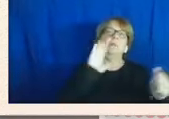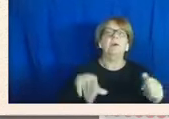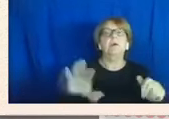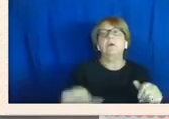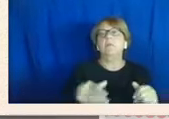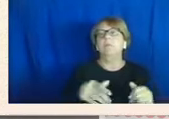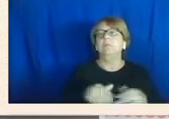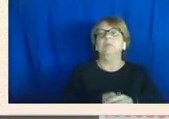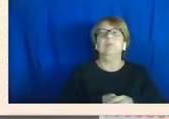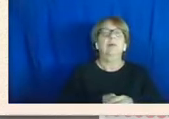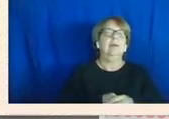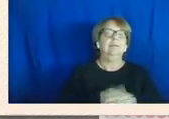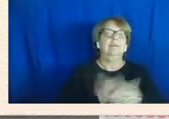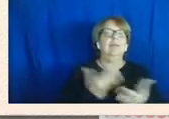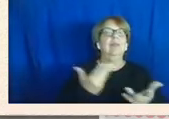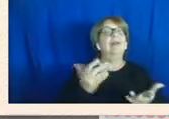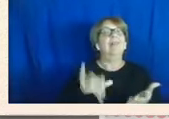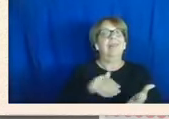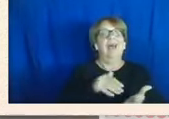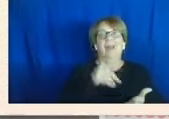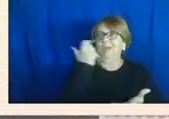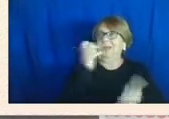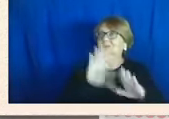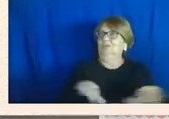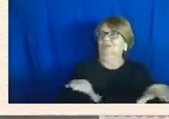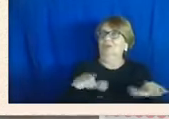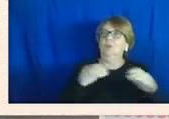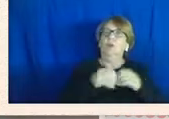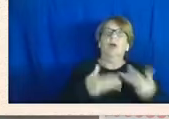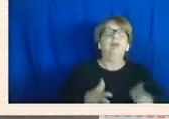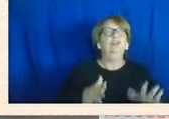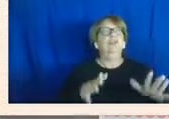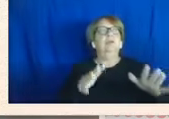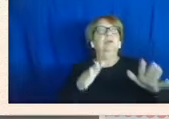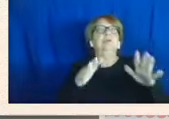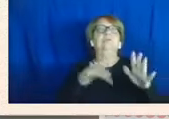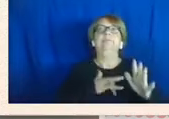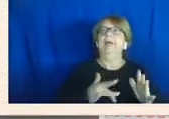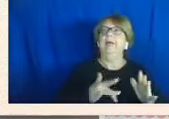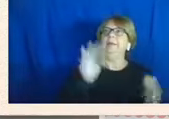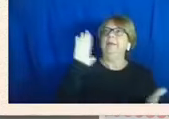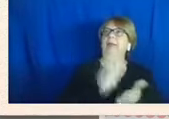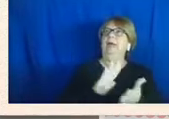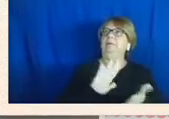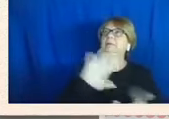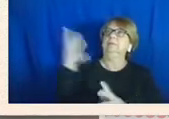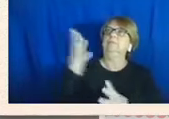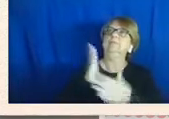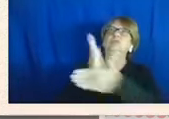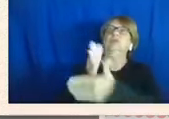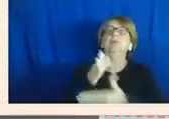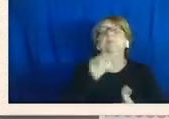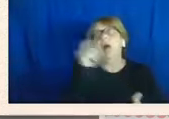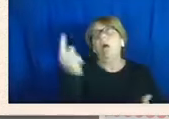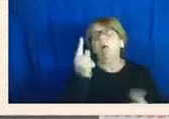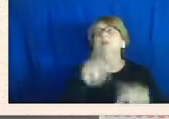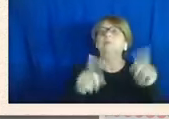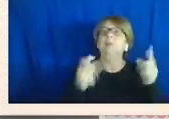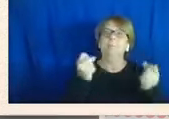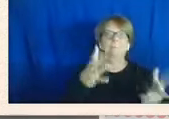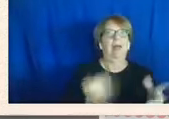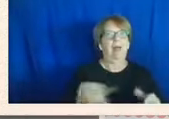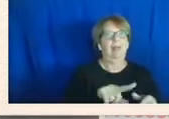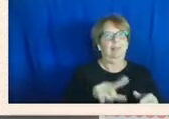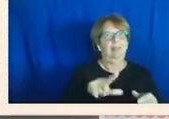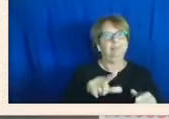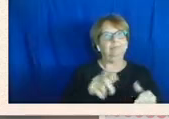often because kids who are more anxious tend to be less disruptive. That's not always the case, but many of them do. Some kids who